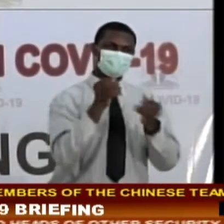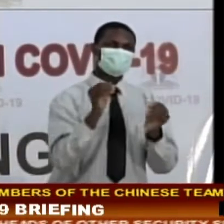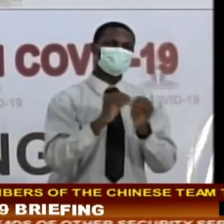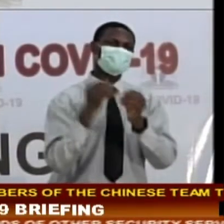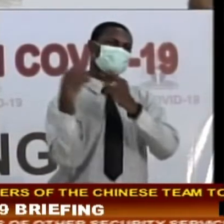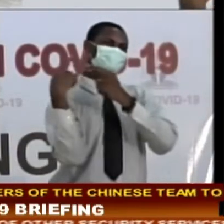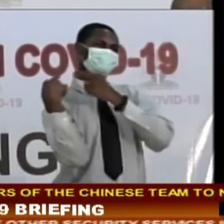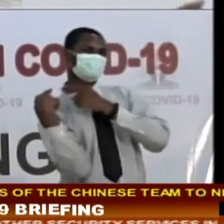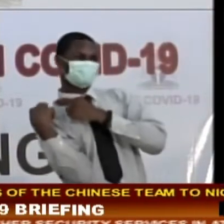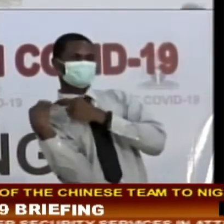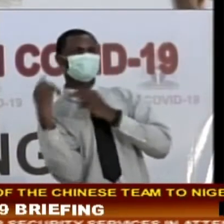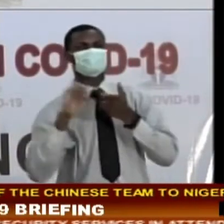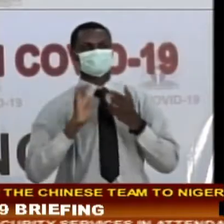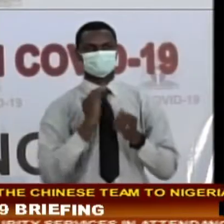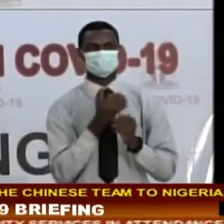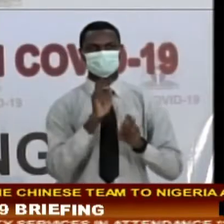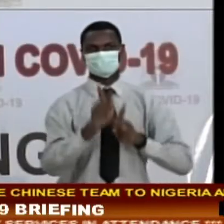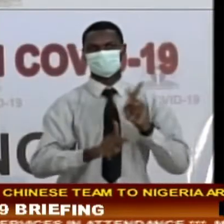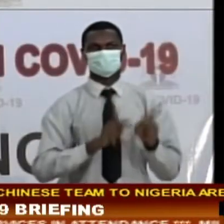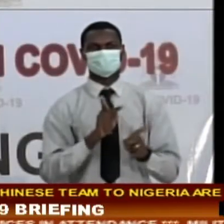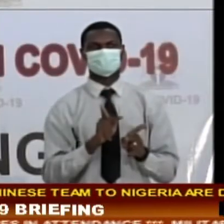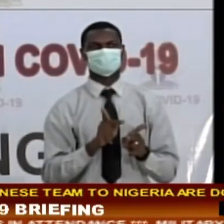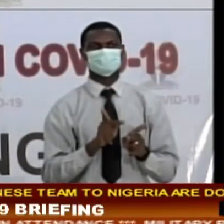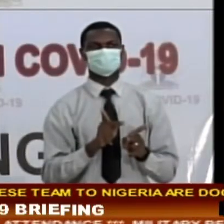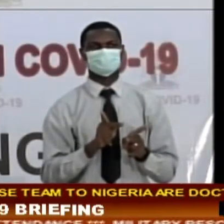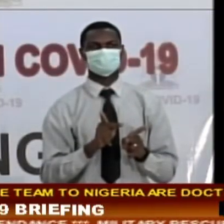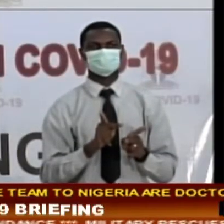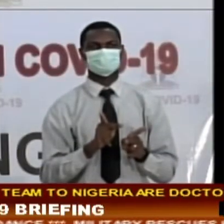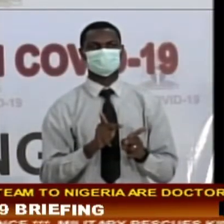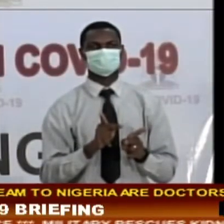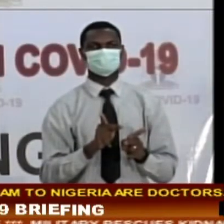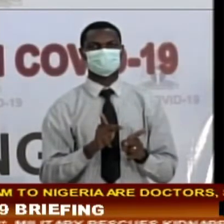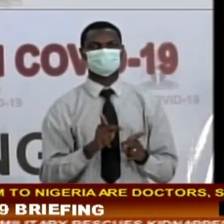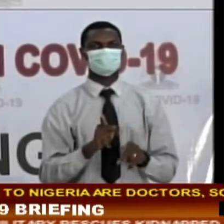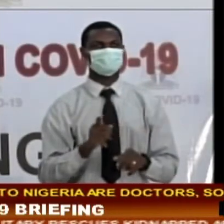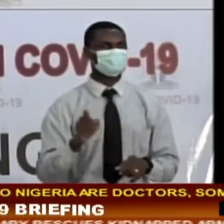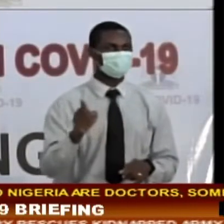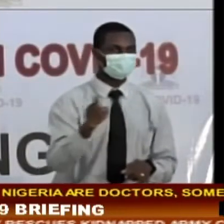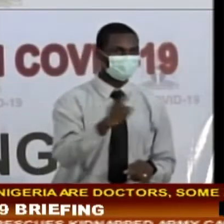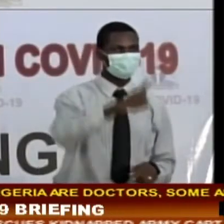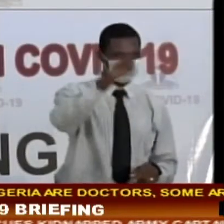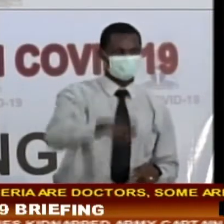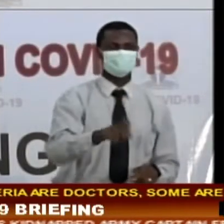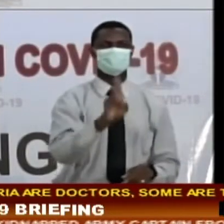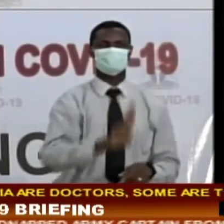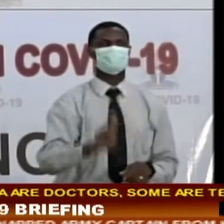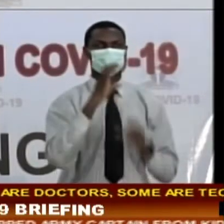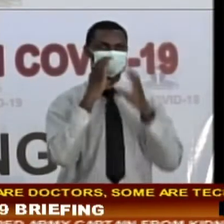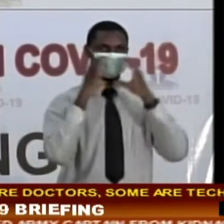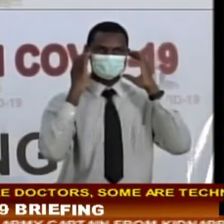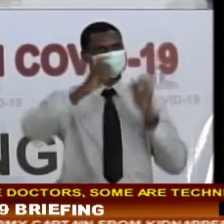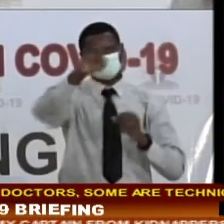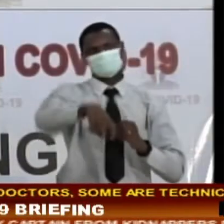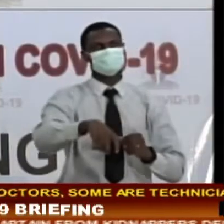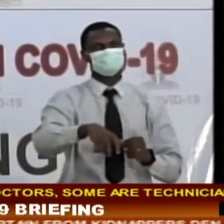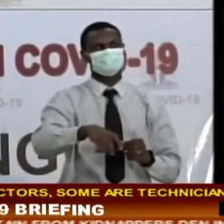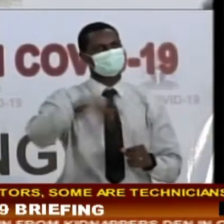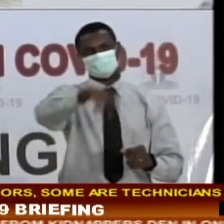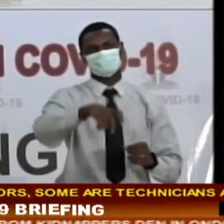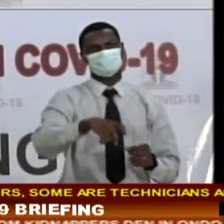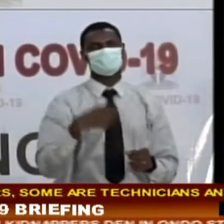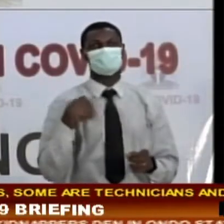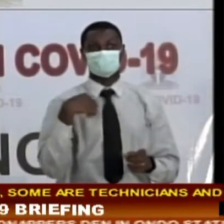not in any way an optional thing it's a us and we are appealing to